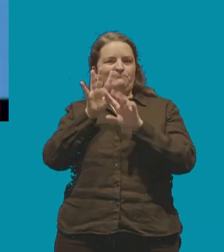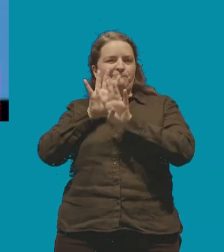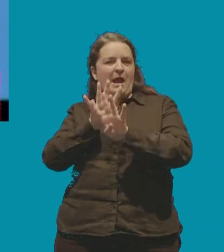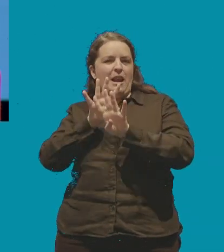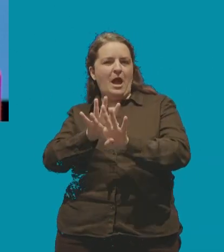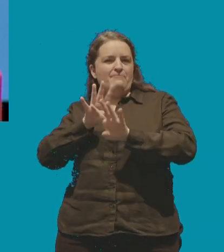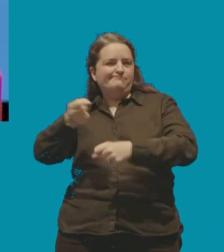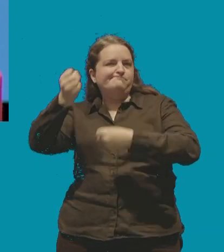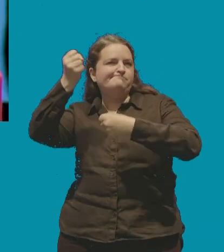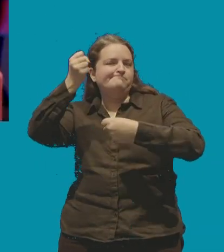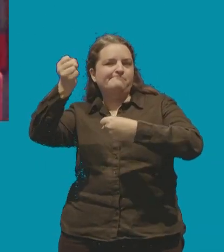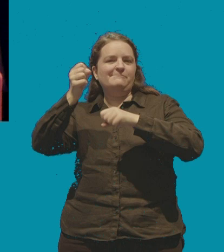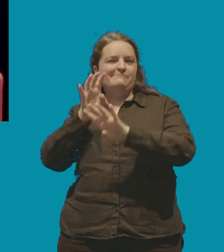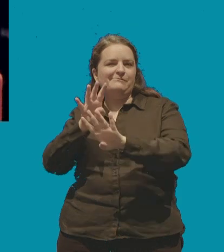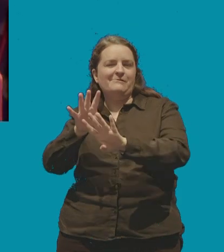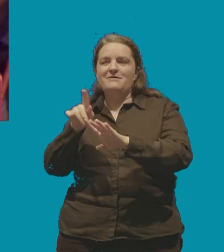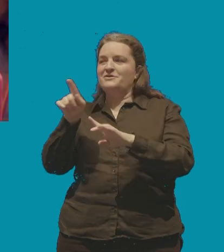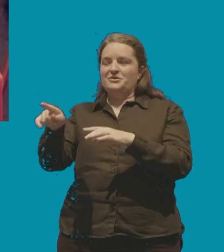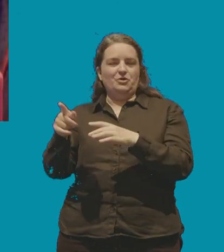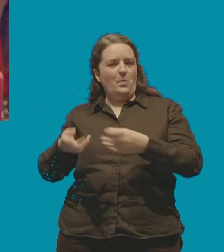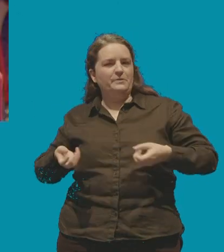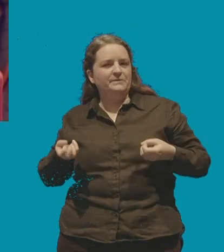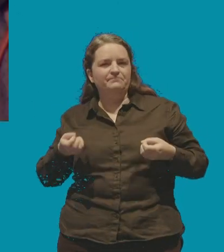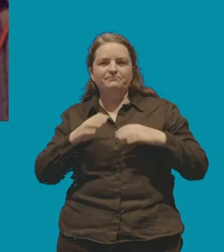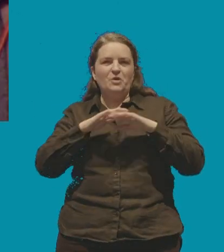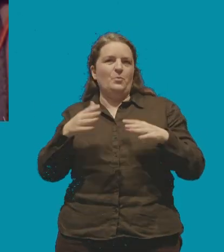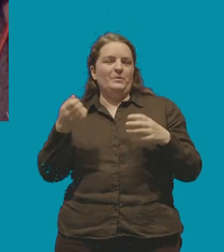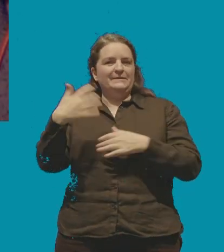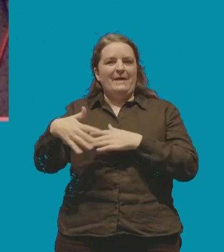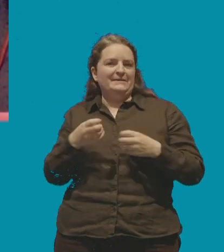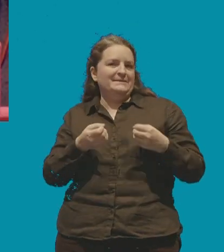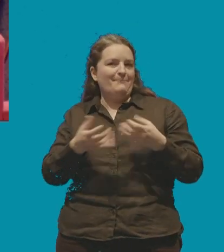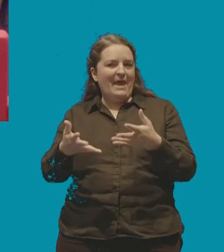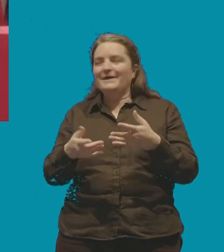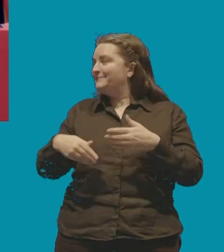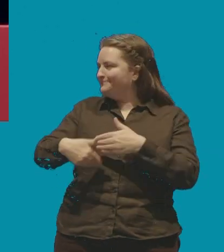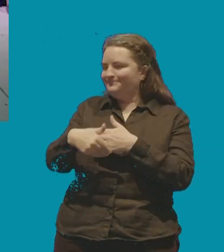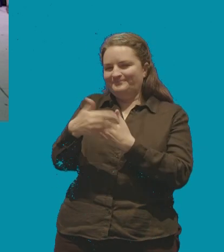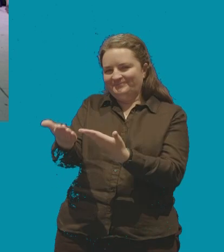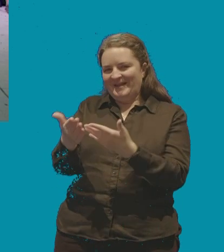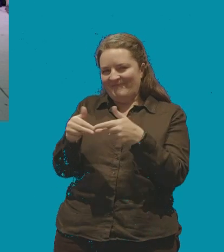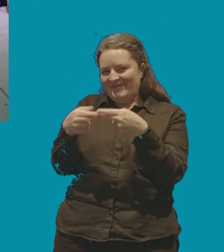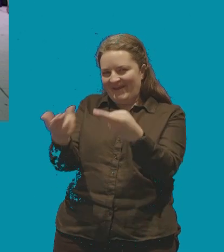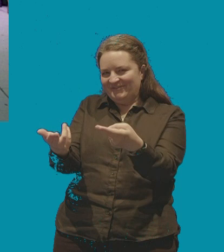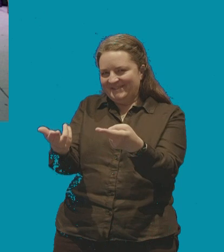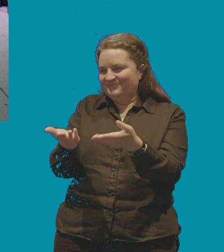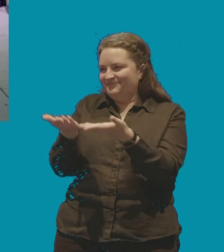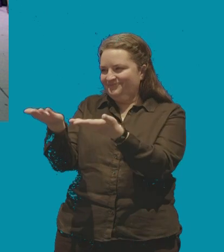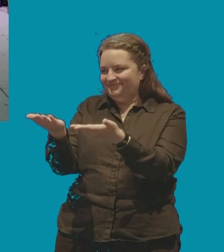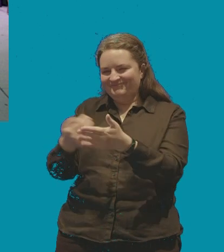show our appreciation, no expenses being spared, mate, we've got you some lovely gifts to take away with you. Thanks all. Cheers.